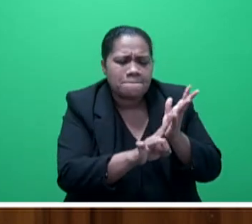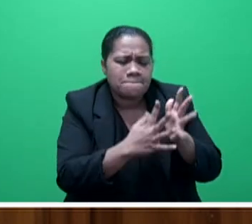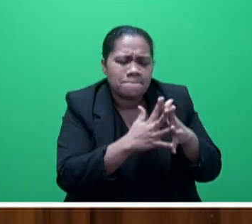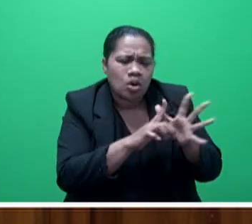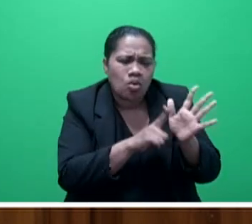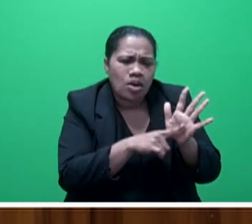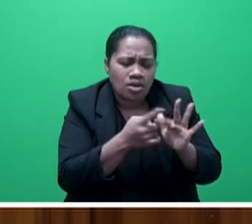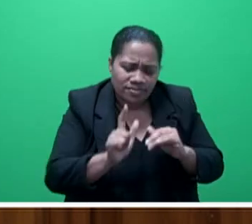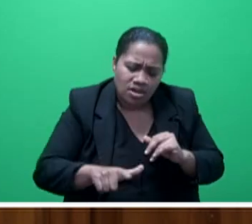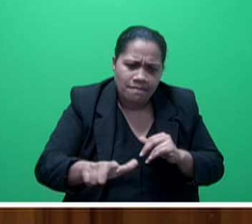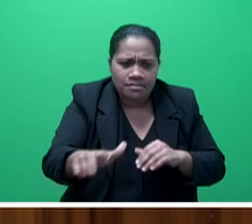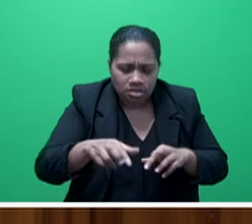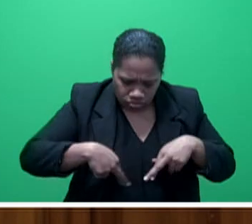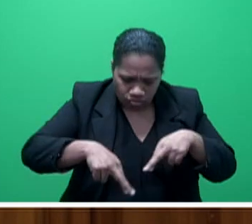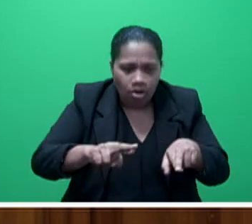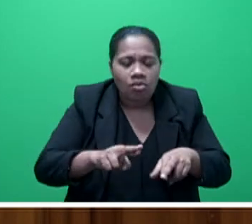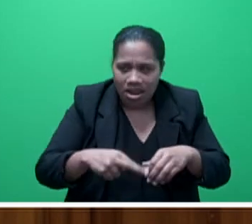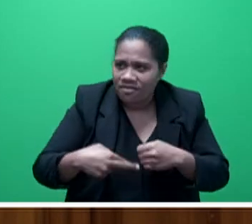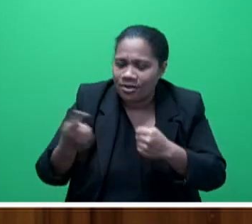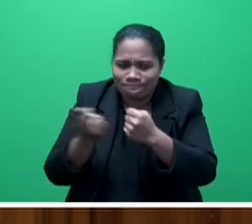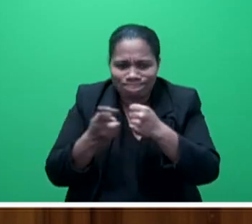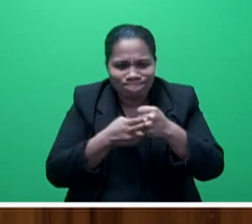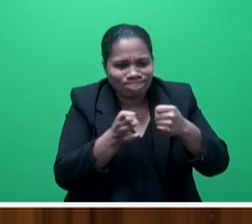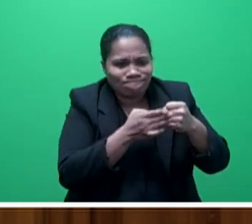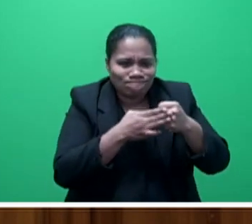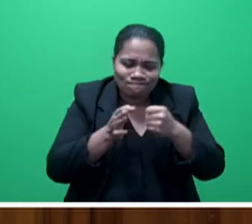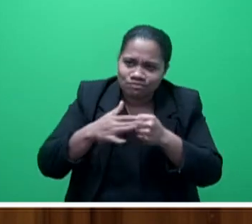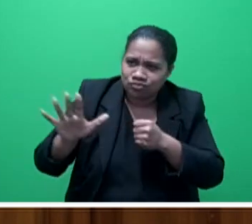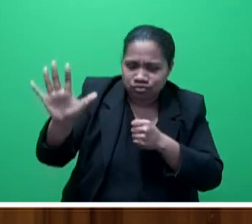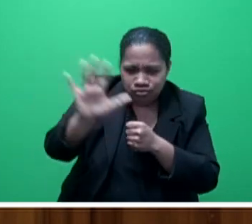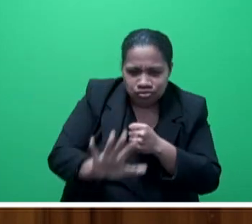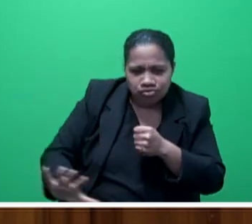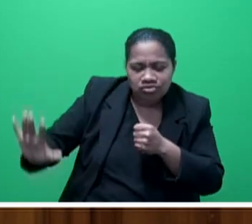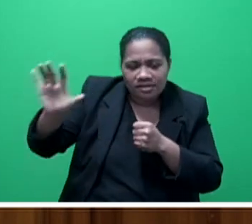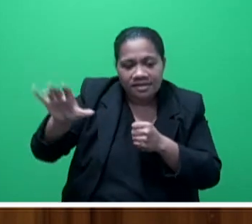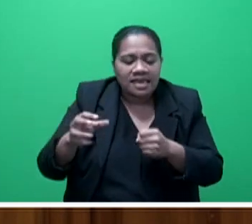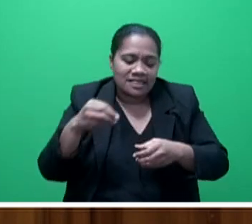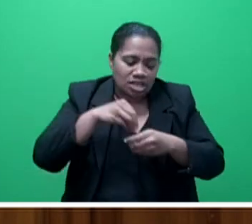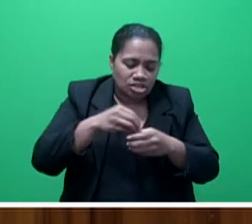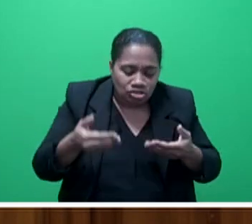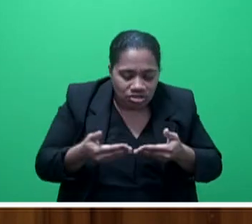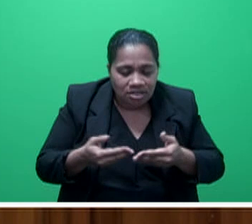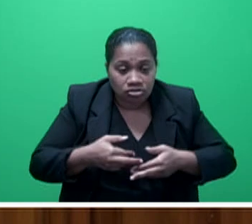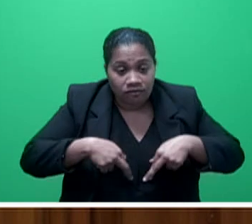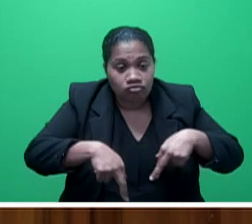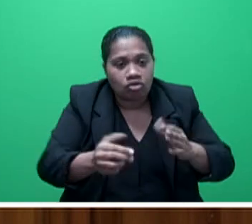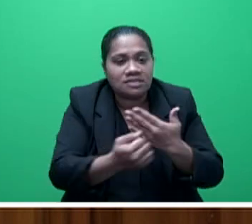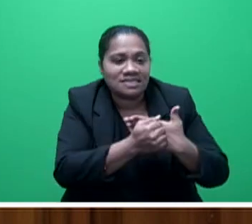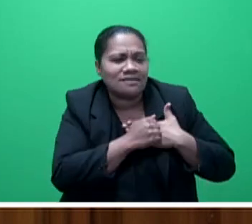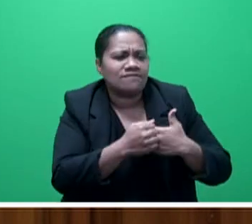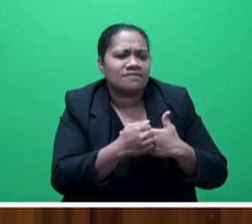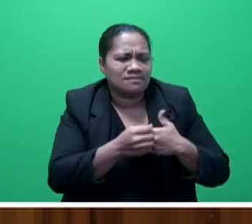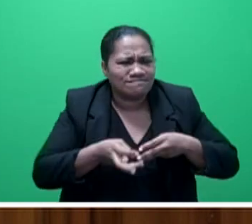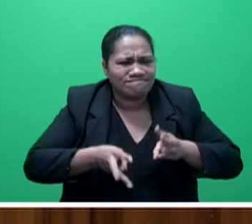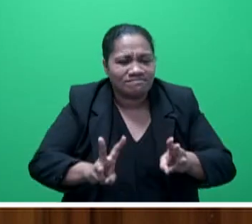11 roads in Suva, including the replacement of utilities and the introduction of road safety measures to ensure